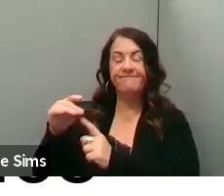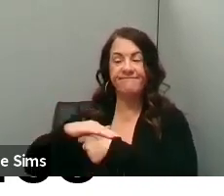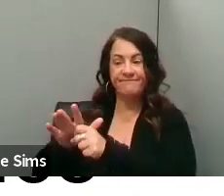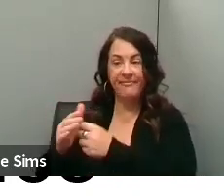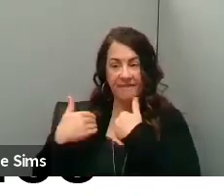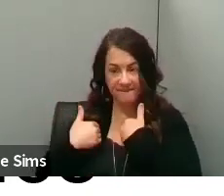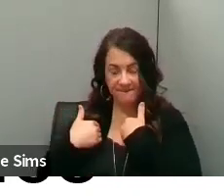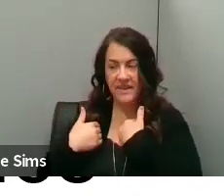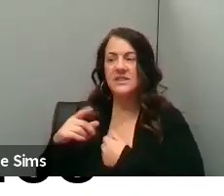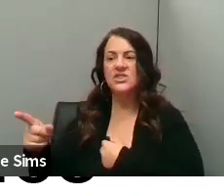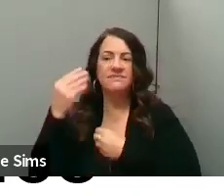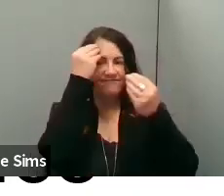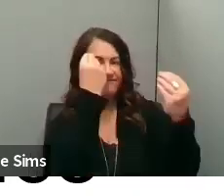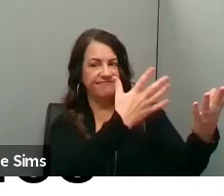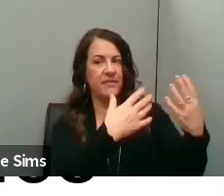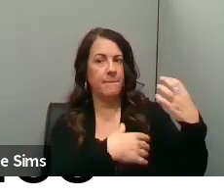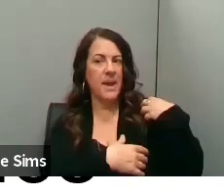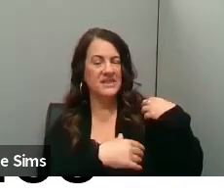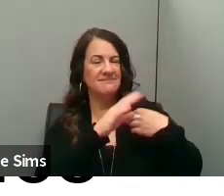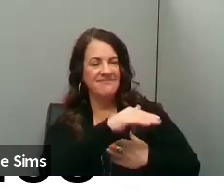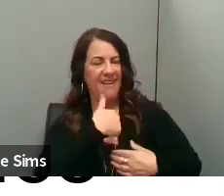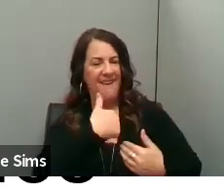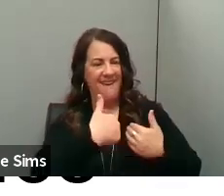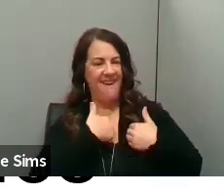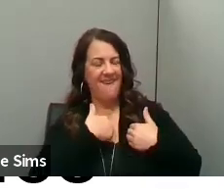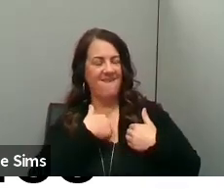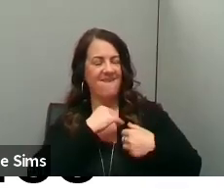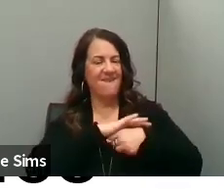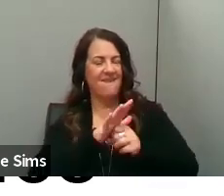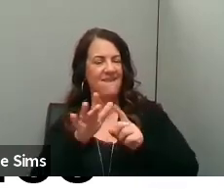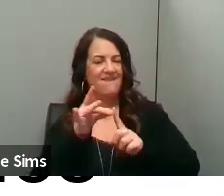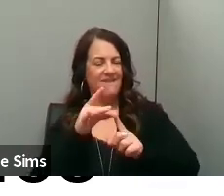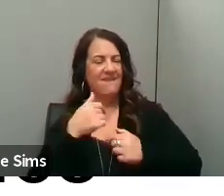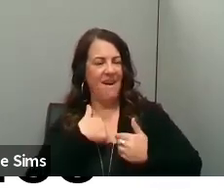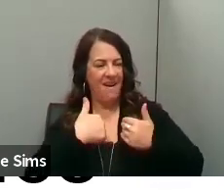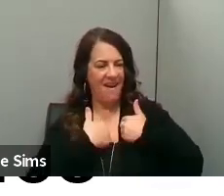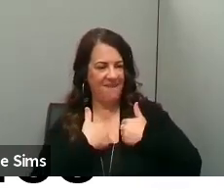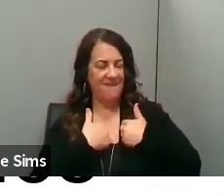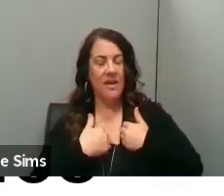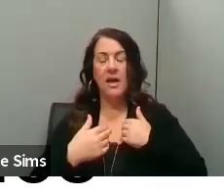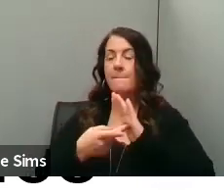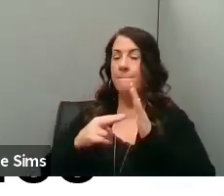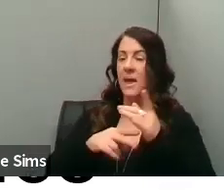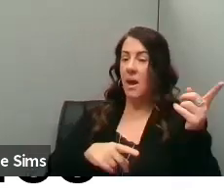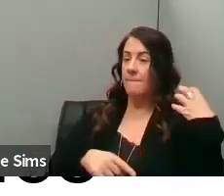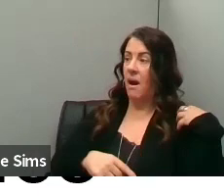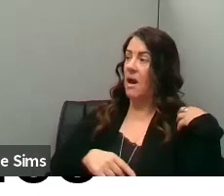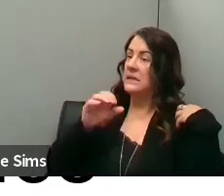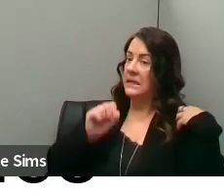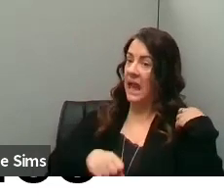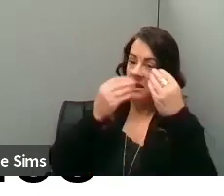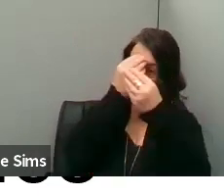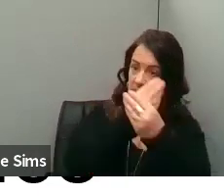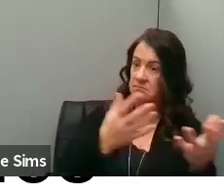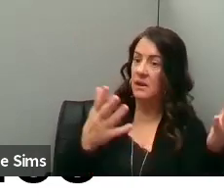Ed. Can Ed tell, excuse me, Zara's coworkers that she tested positive